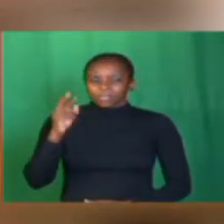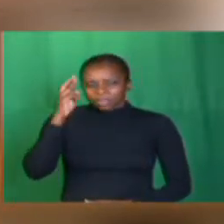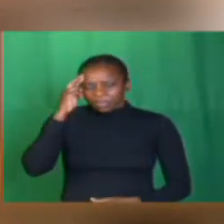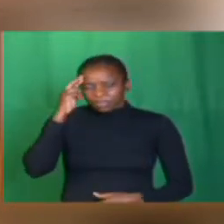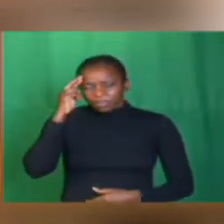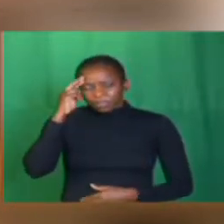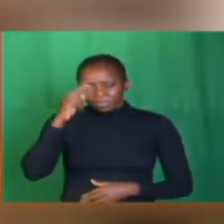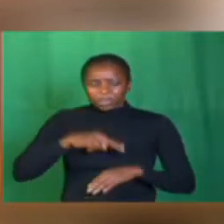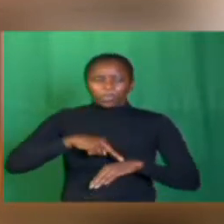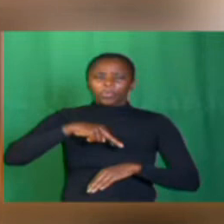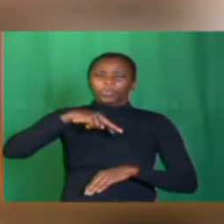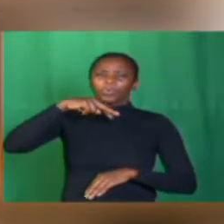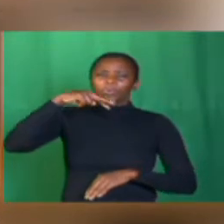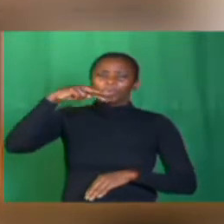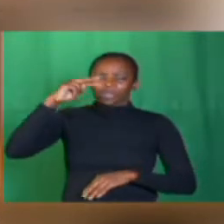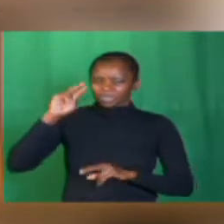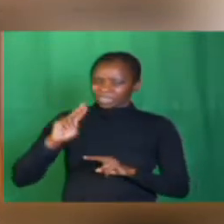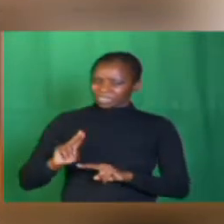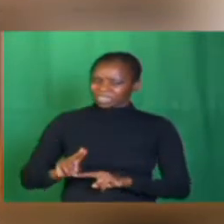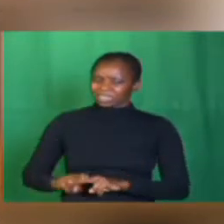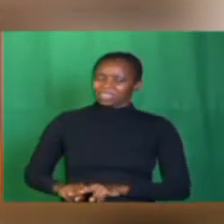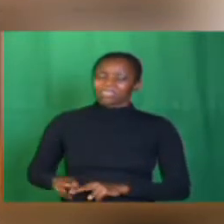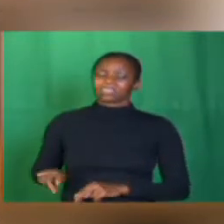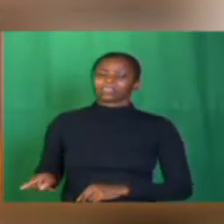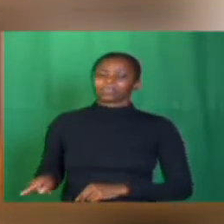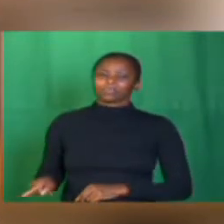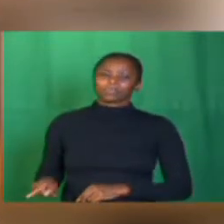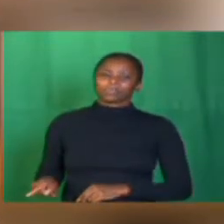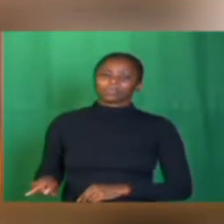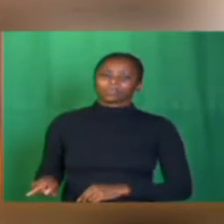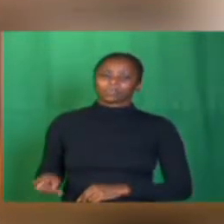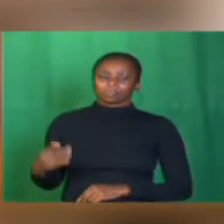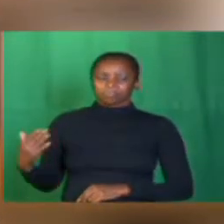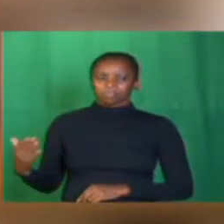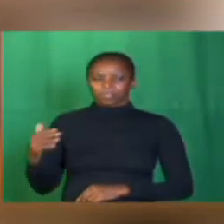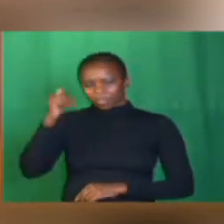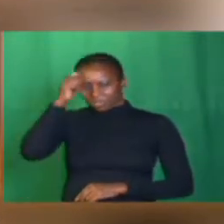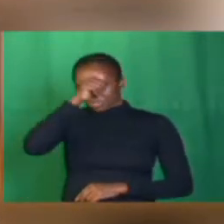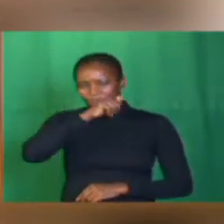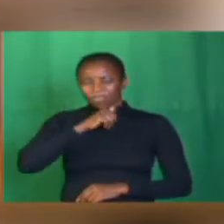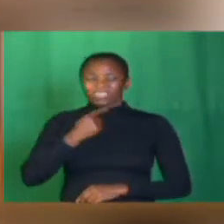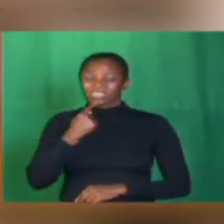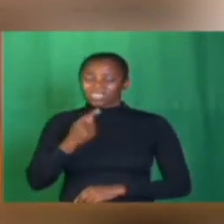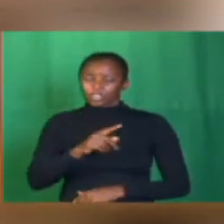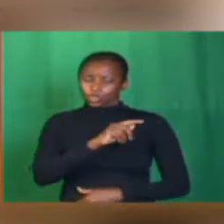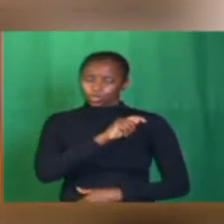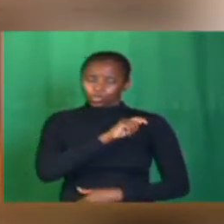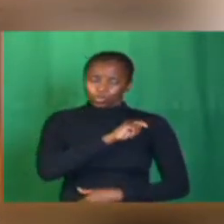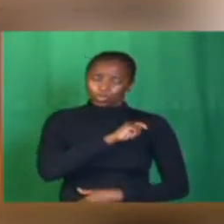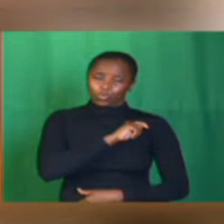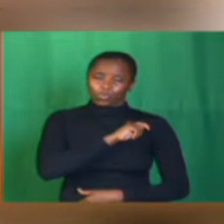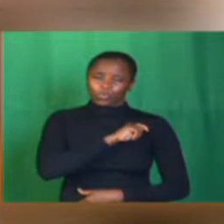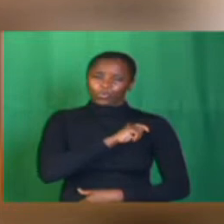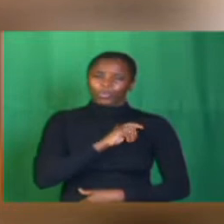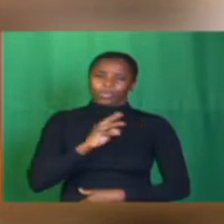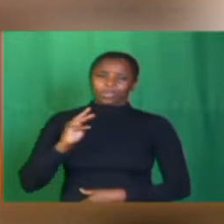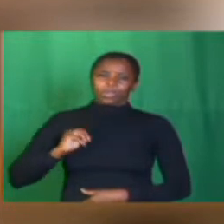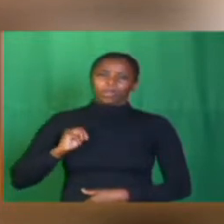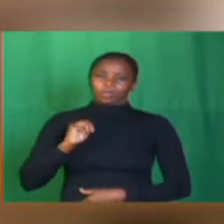be seated at the right hand of God tells us that indeed Jesus Christ is the Messiah.